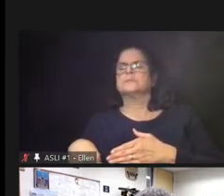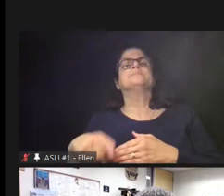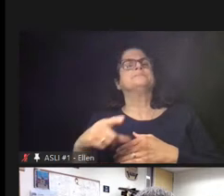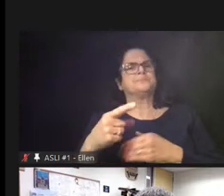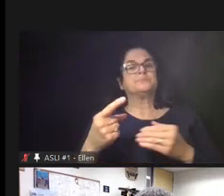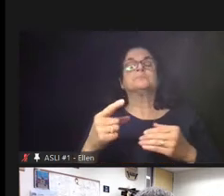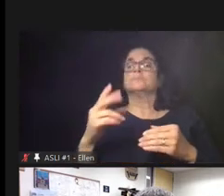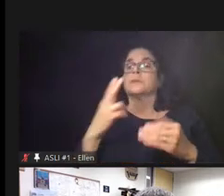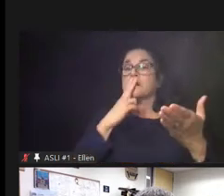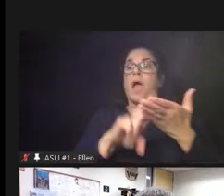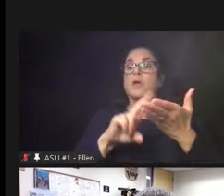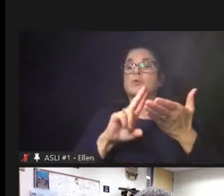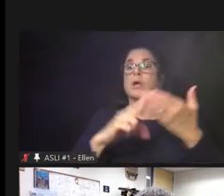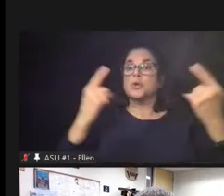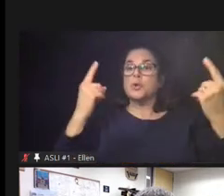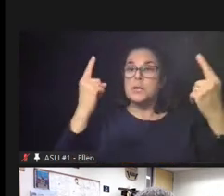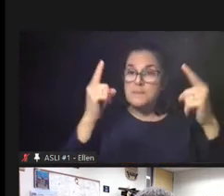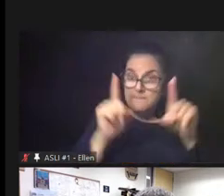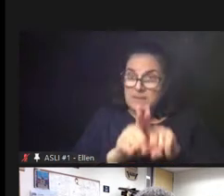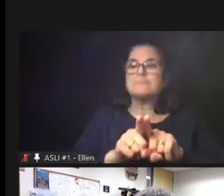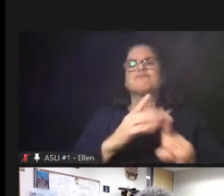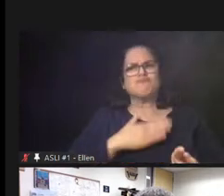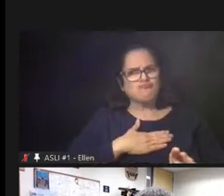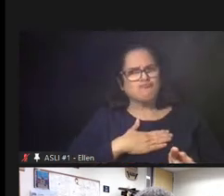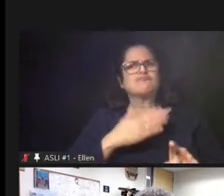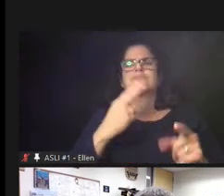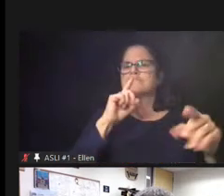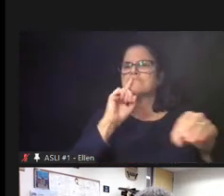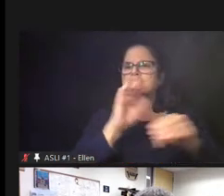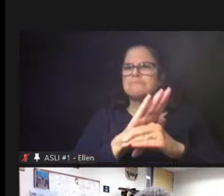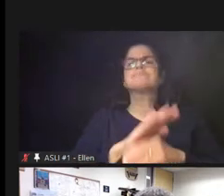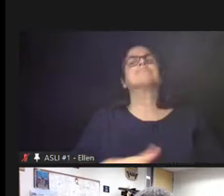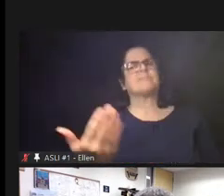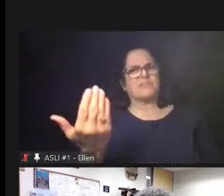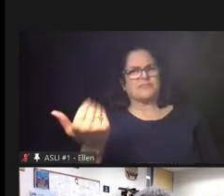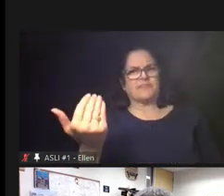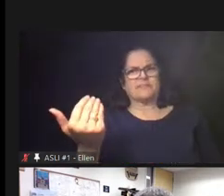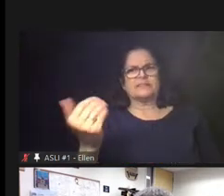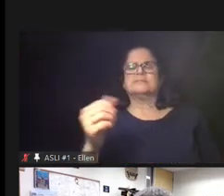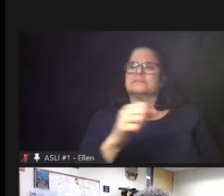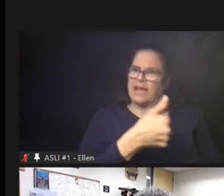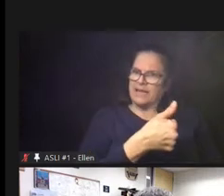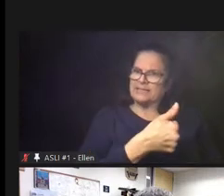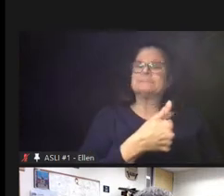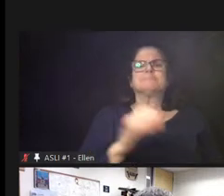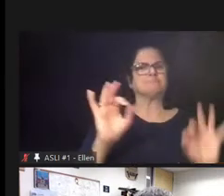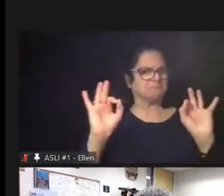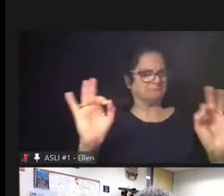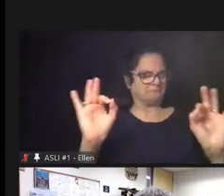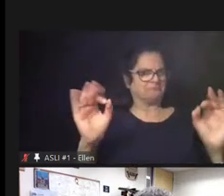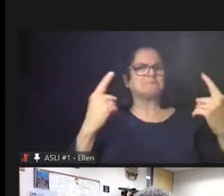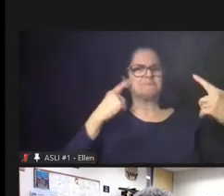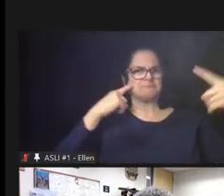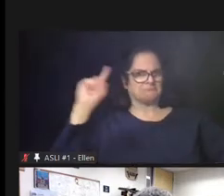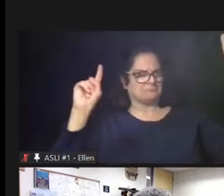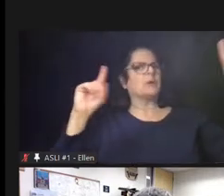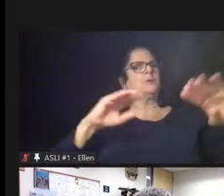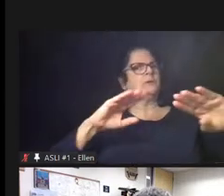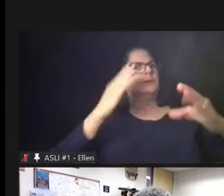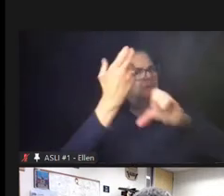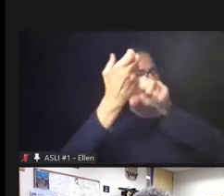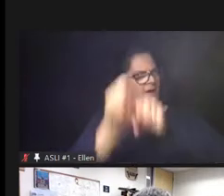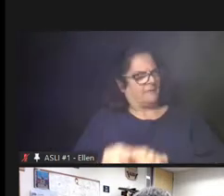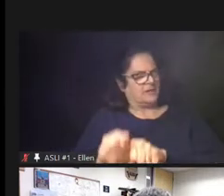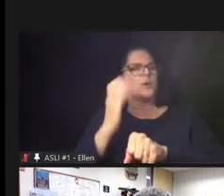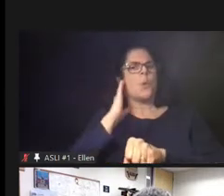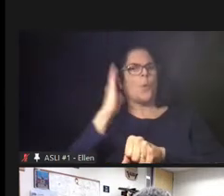10 and 15 and is currently over-attaining on both of those goals. So we are confident that they will meet those goals,